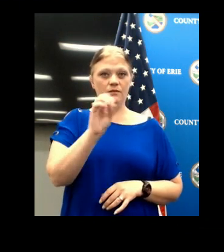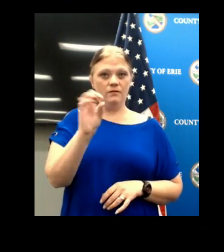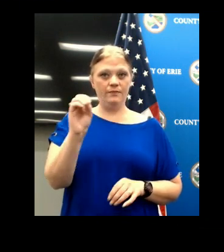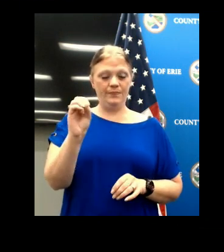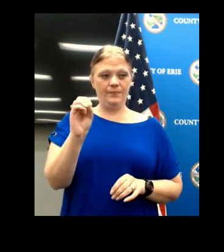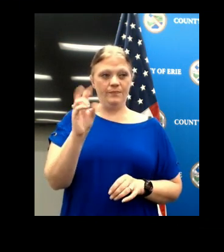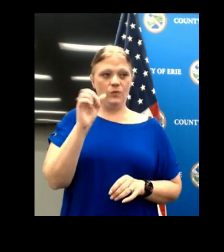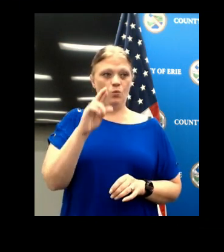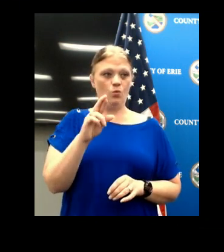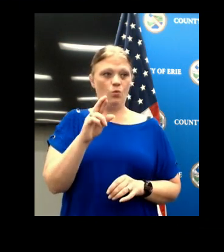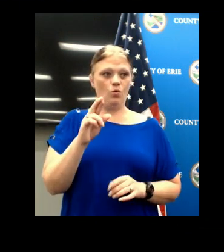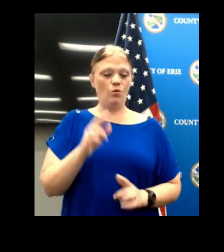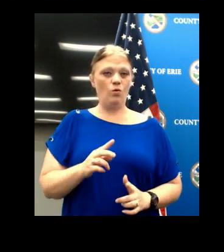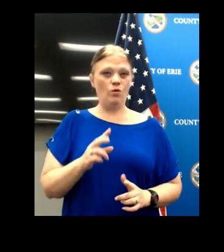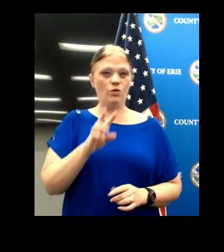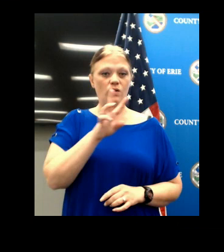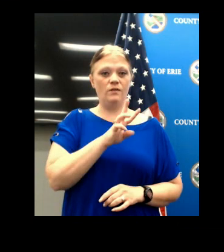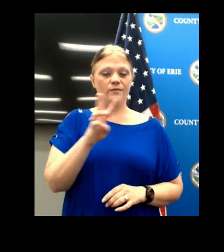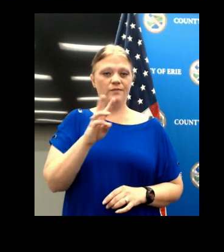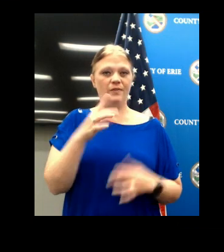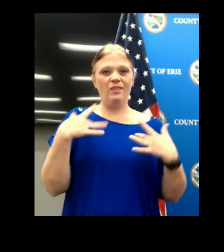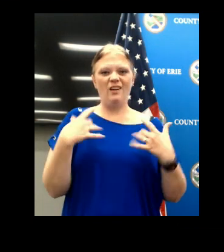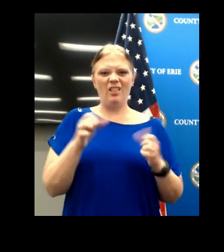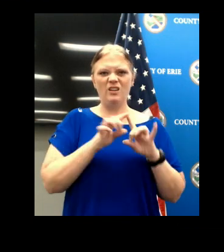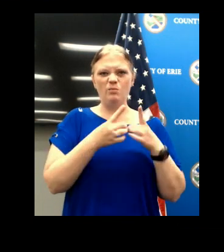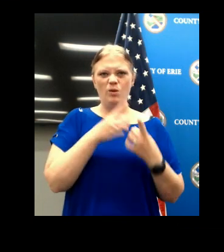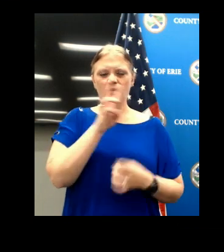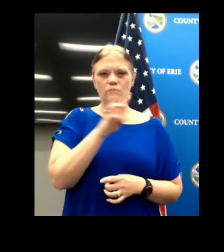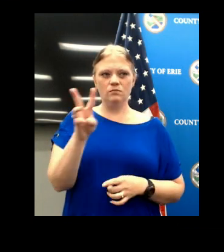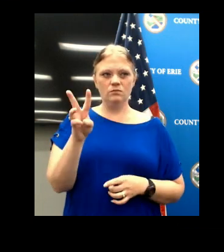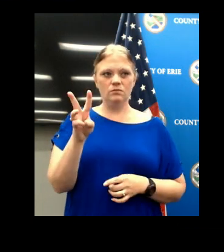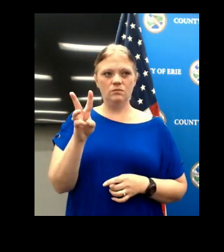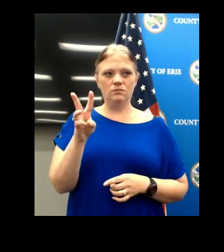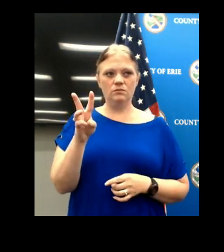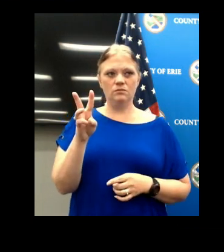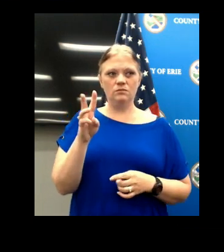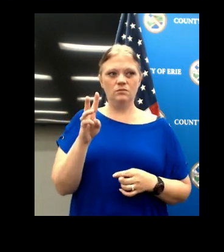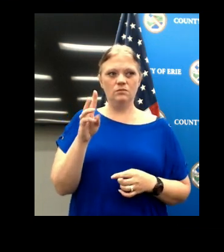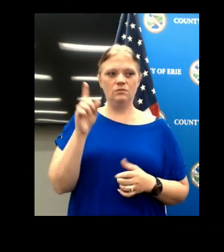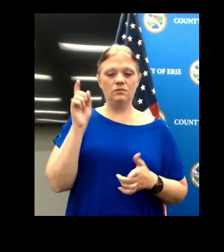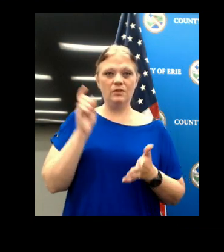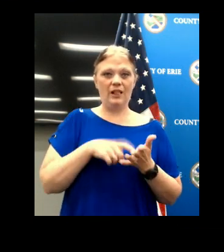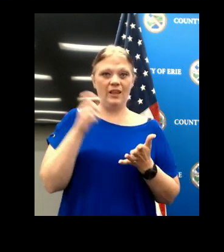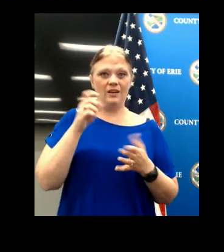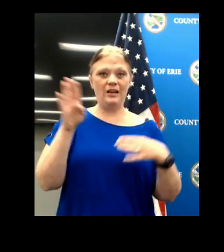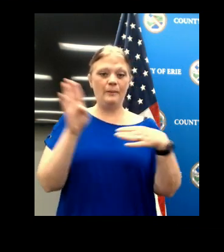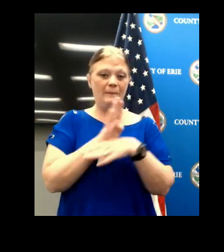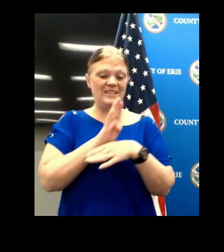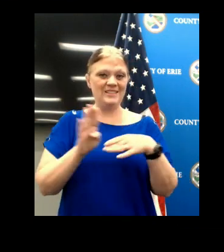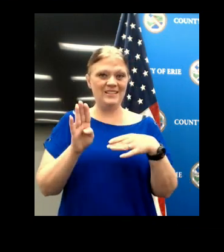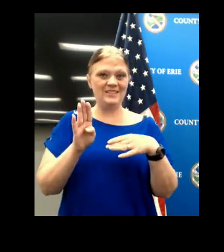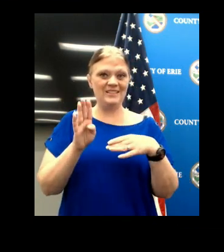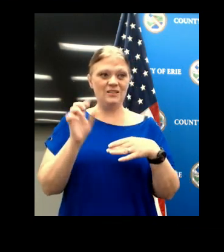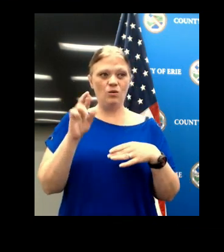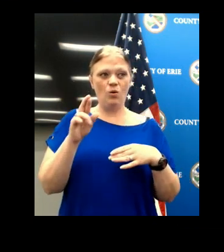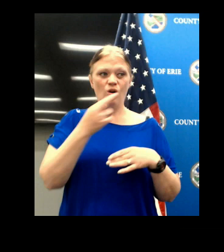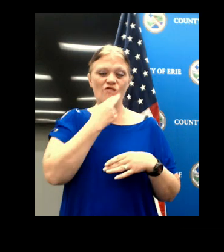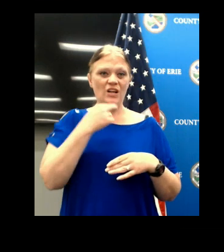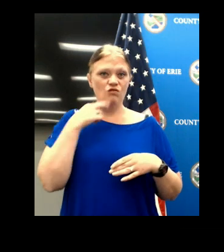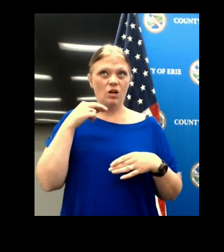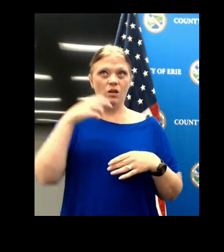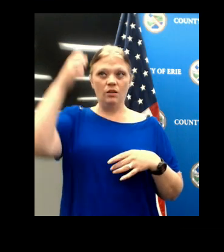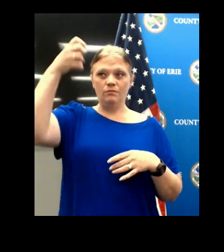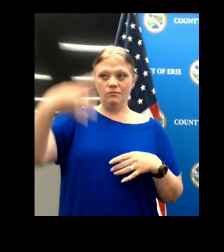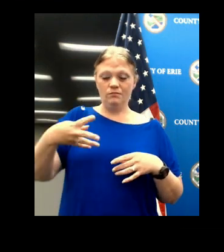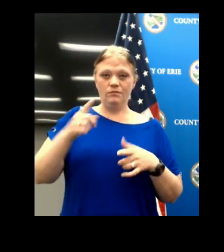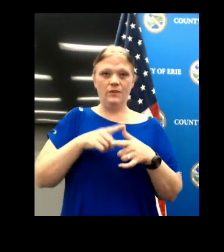716-961-6800, or go to our Erie County Health Department website and click on businesses or click down restaurants and lodge